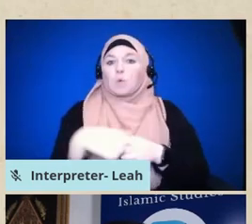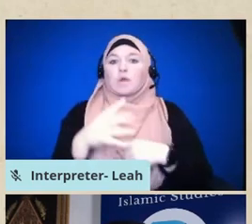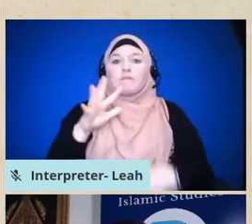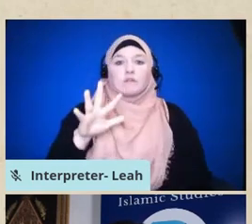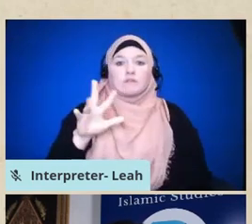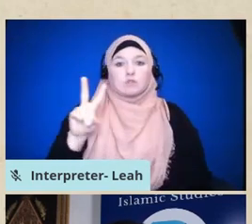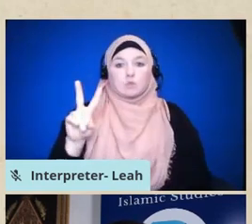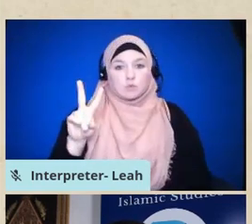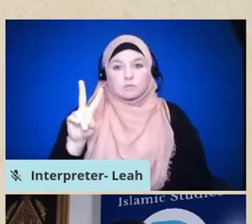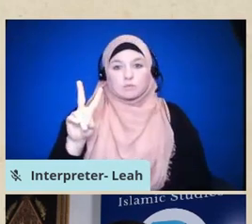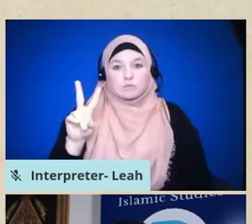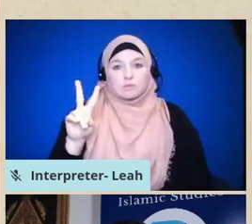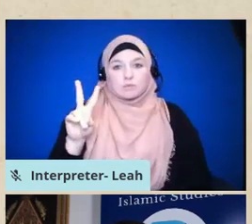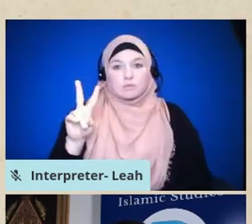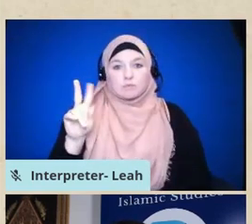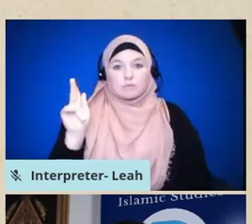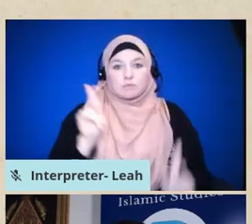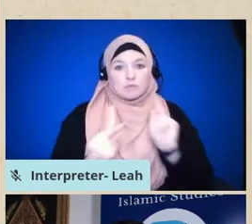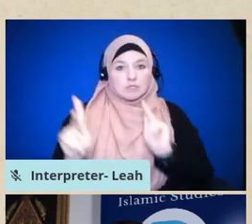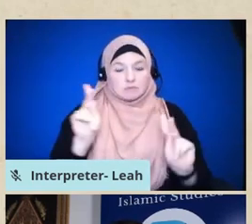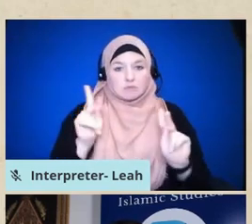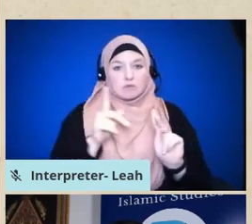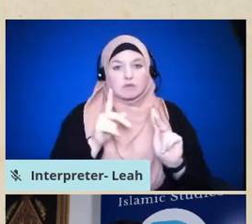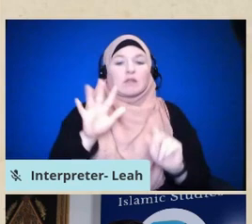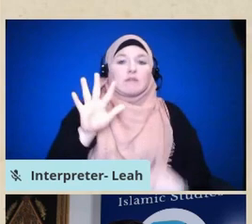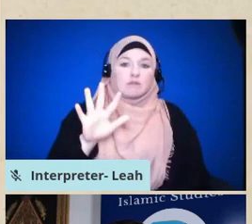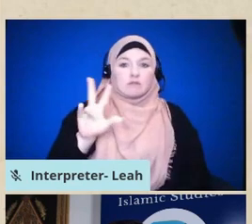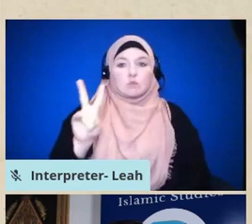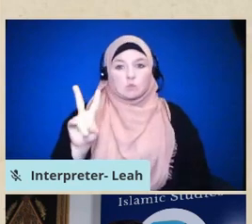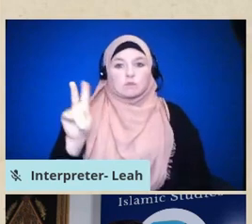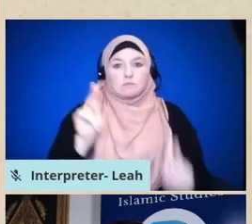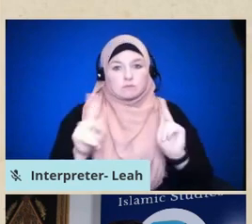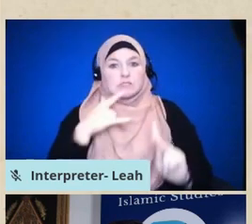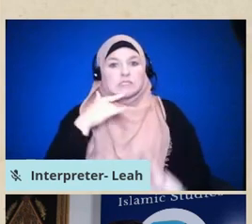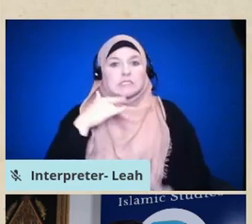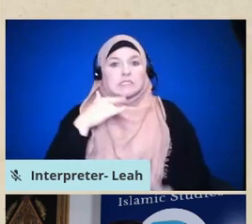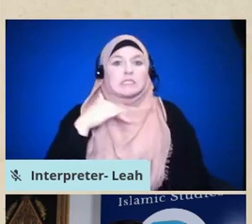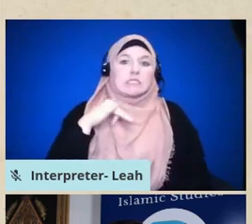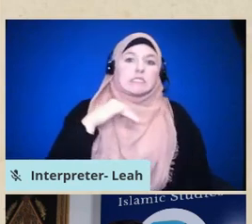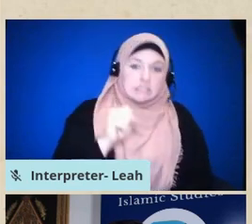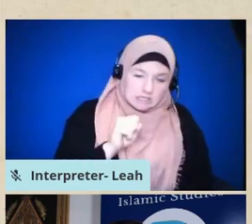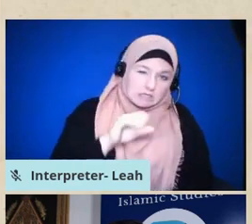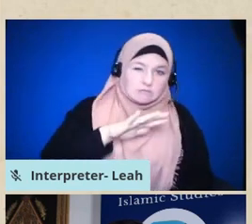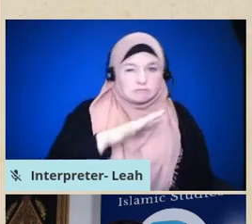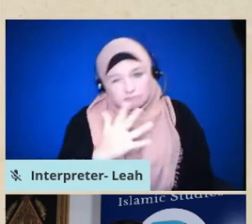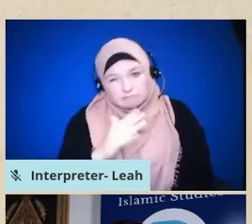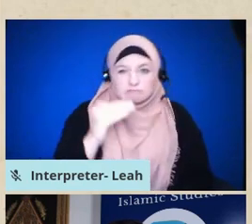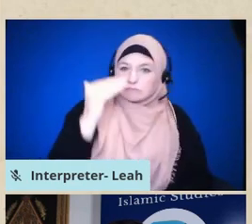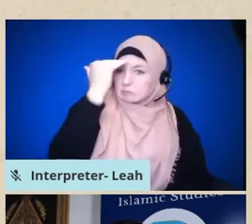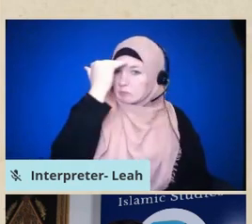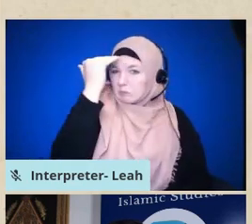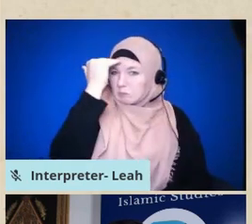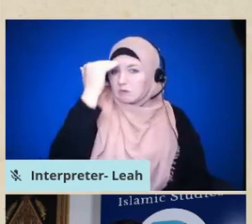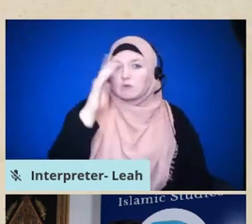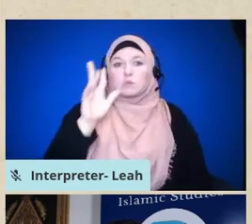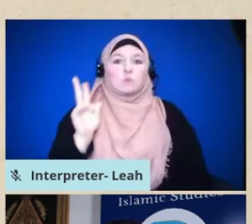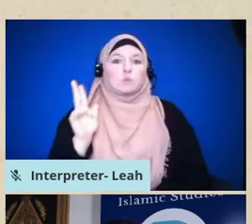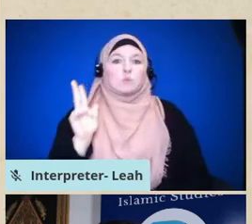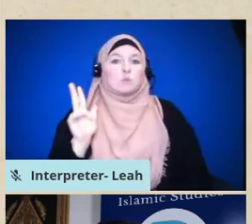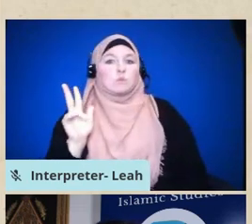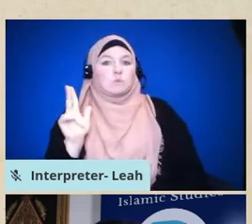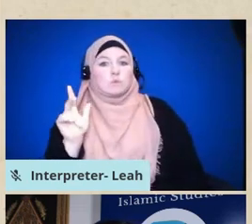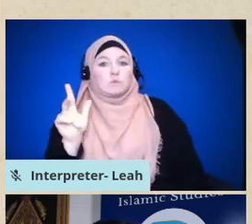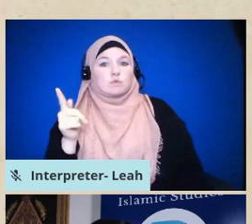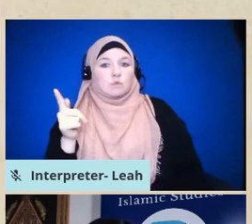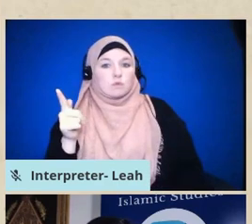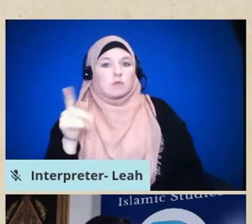52 people out of 52 people said that yes, they are somewhat familiar, and 21%